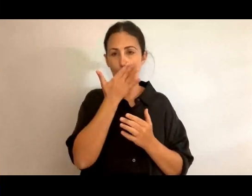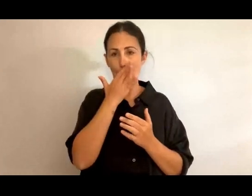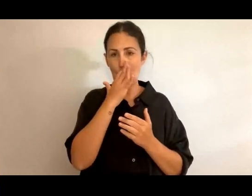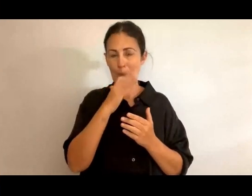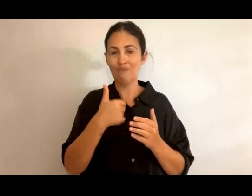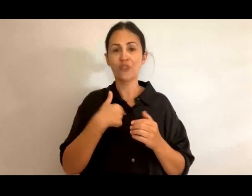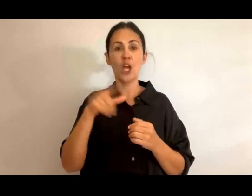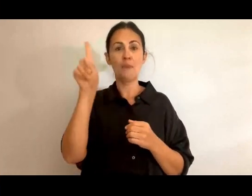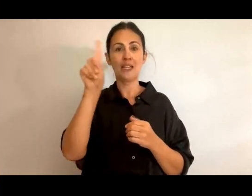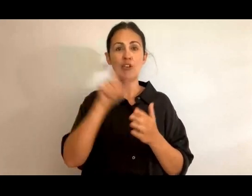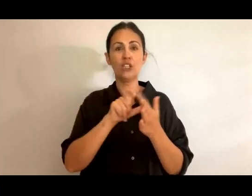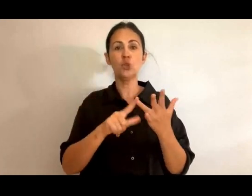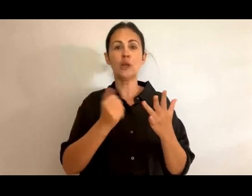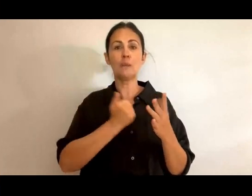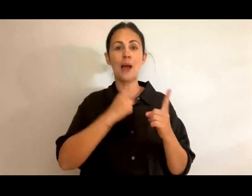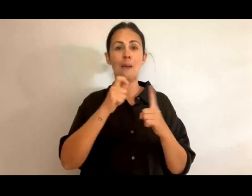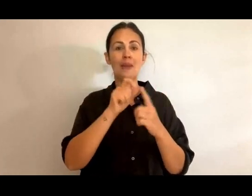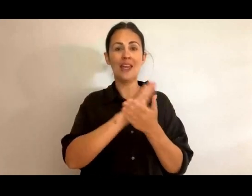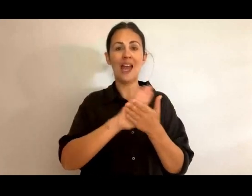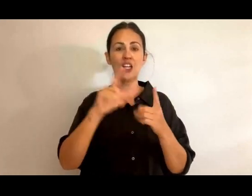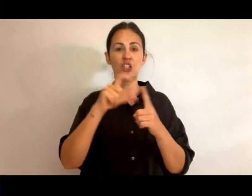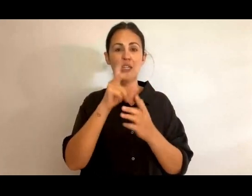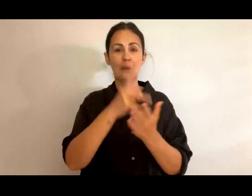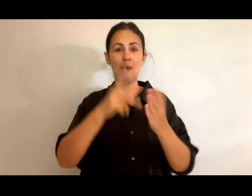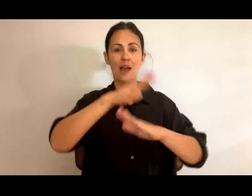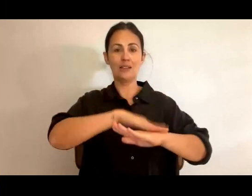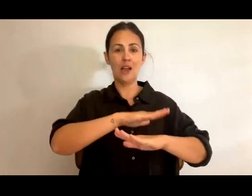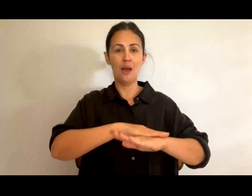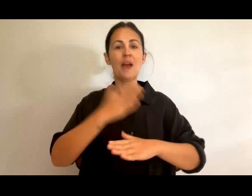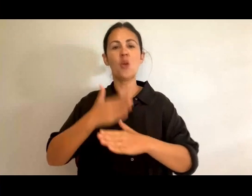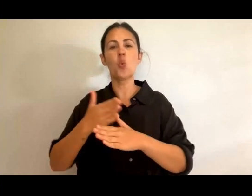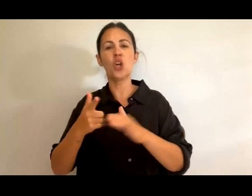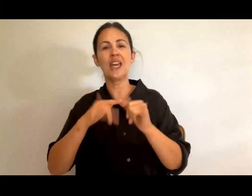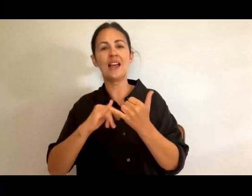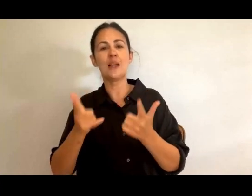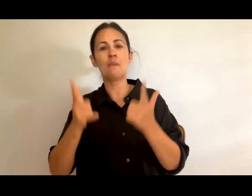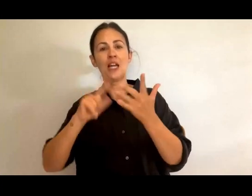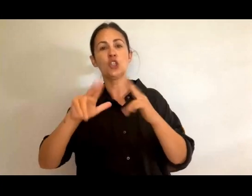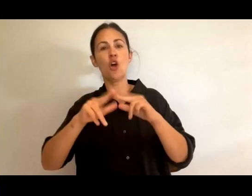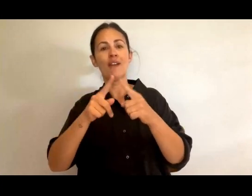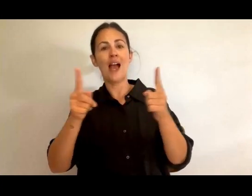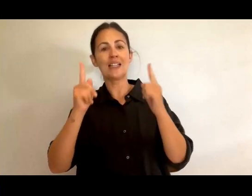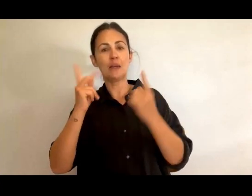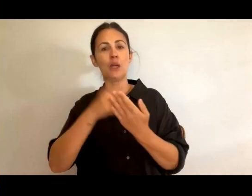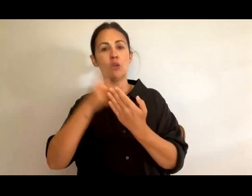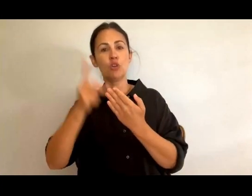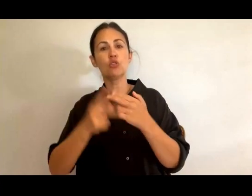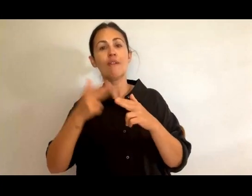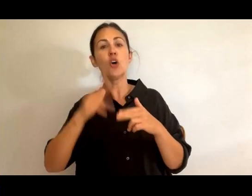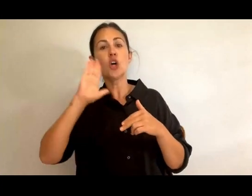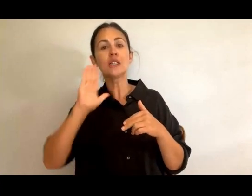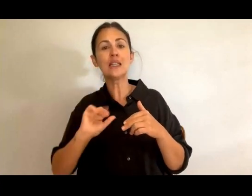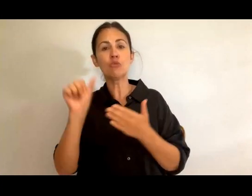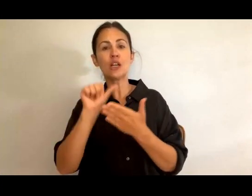PhD part-time while working as a manager of academic programs of both contemporary art and communication at WinTech School of Media Arts,